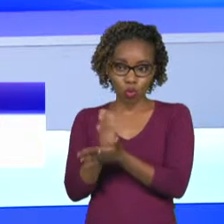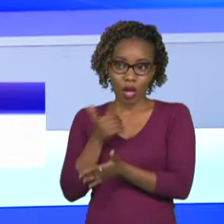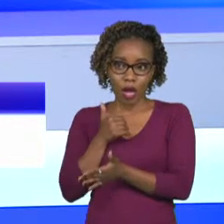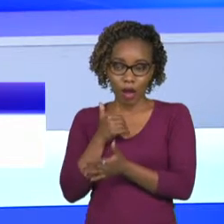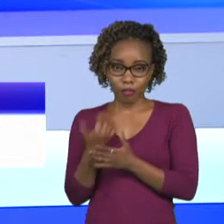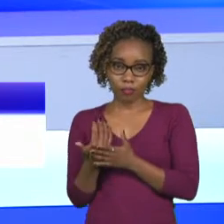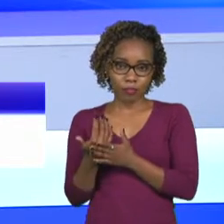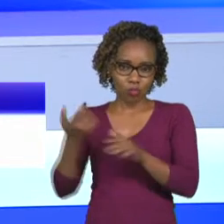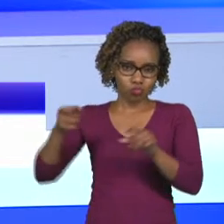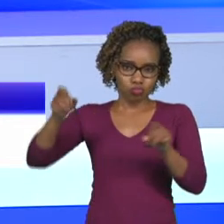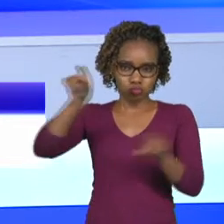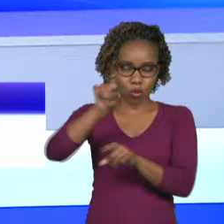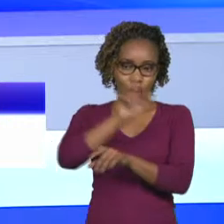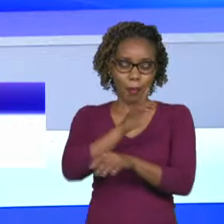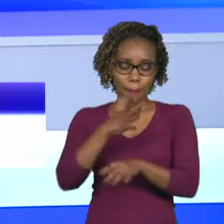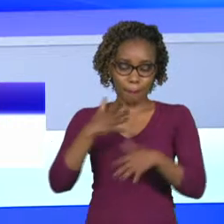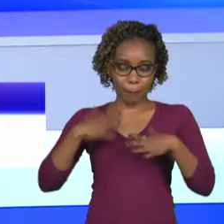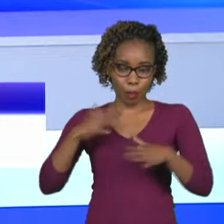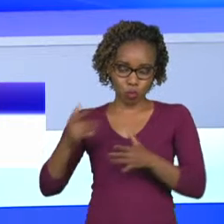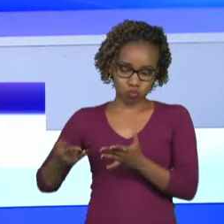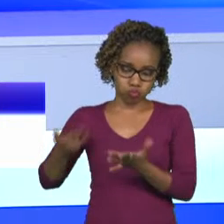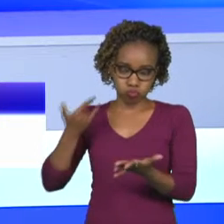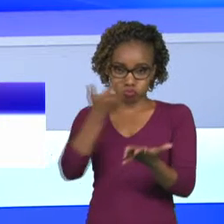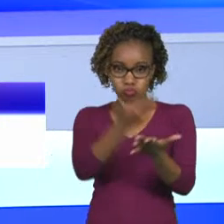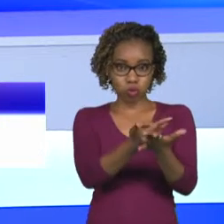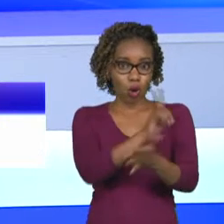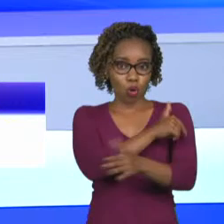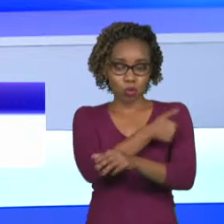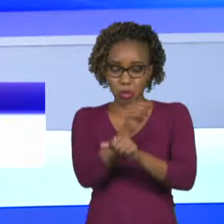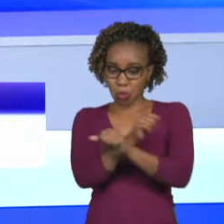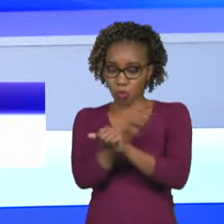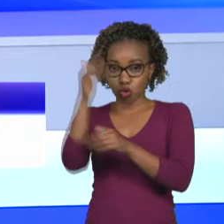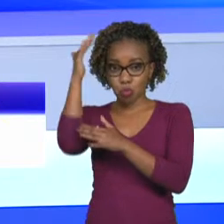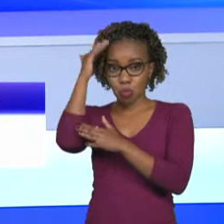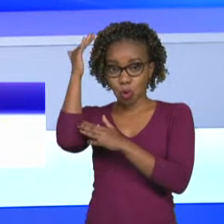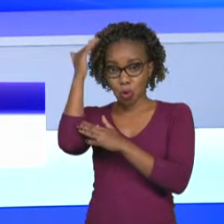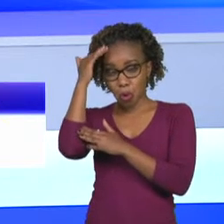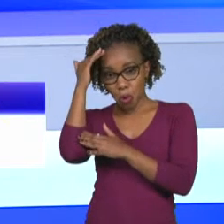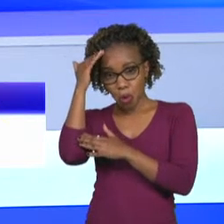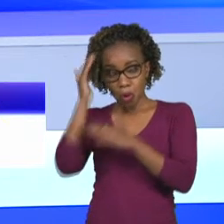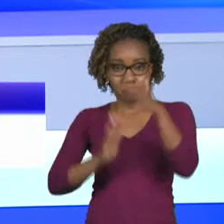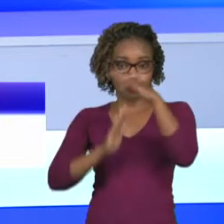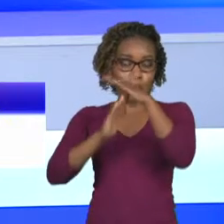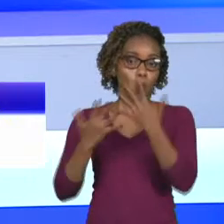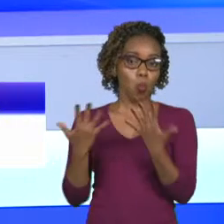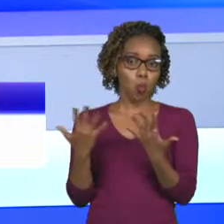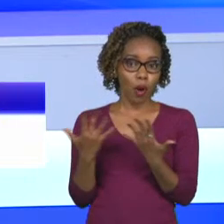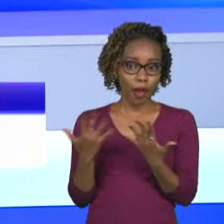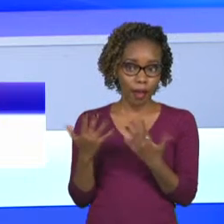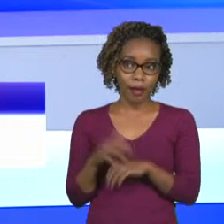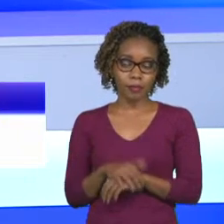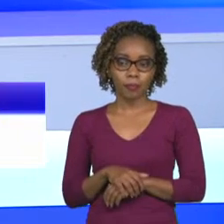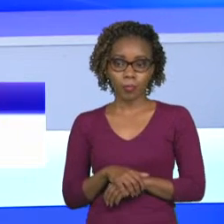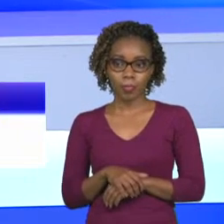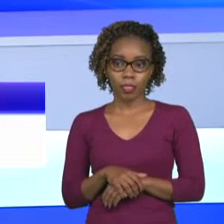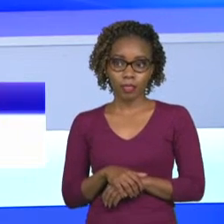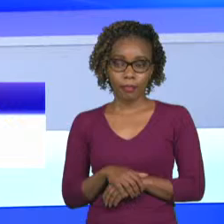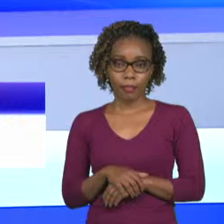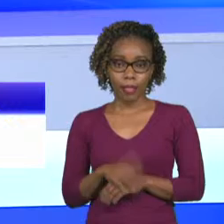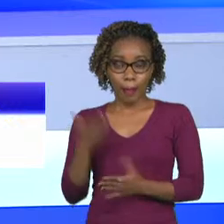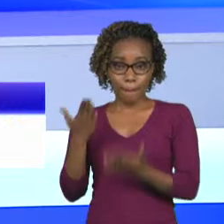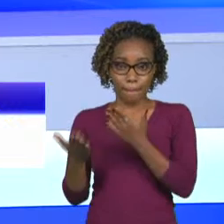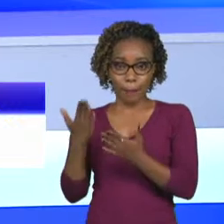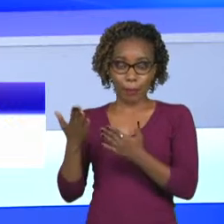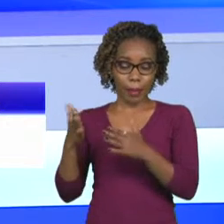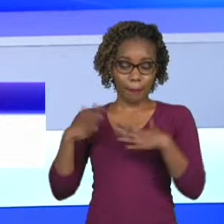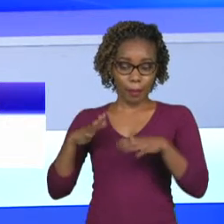dizzying increase in hospitalizations and one cannot tell when the peak will be reached, or it has been reached already or will be reached in